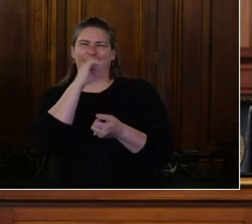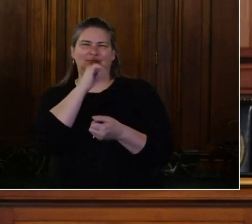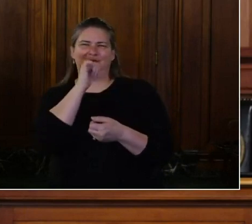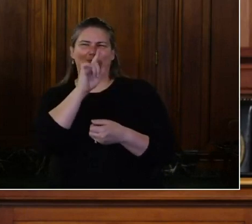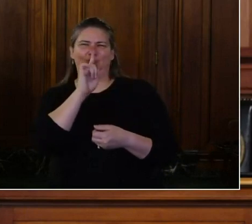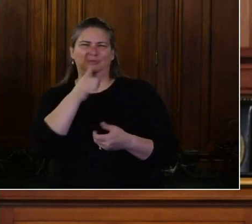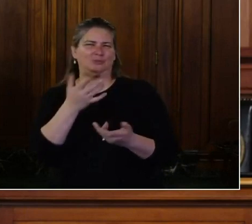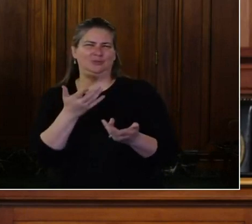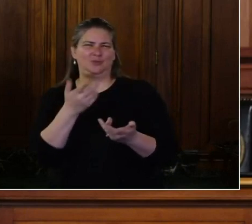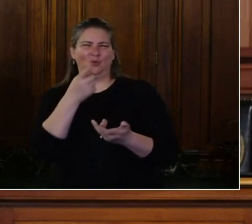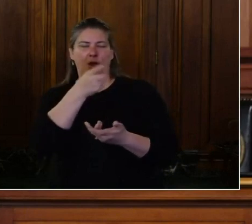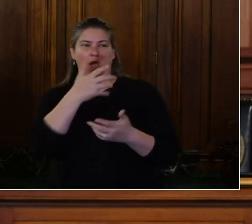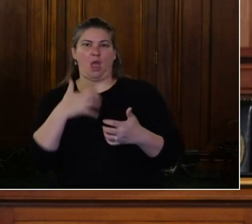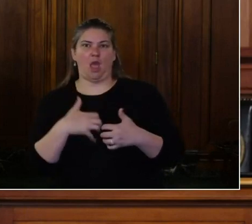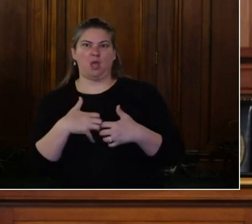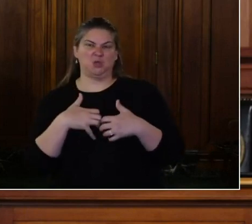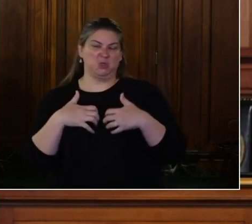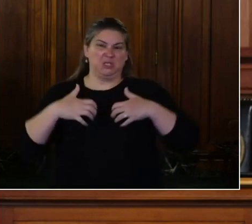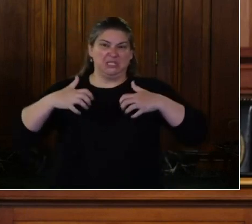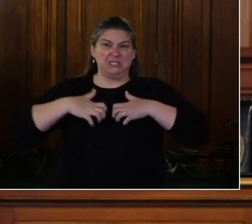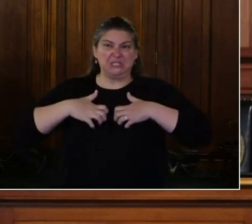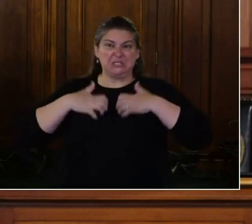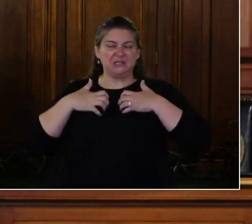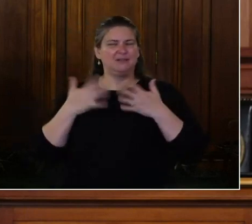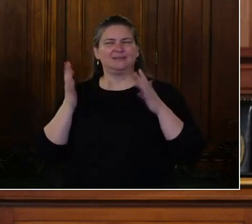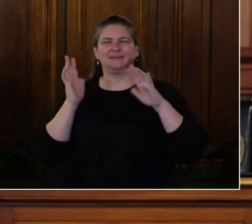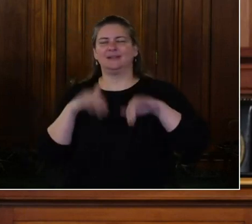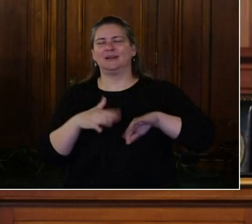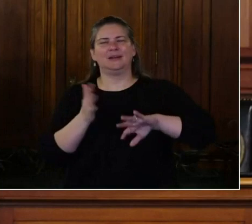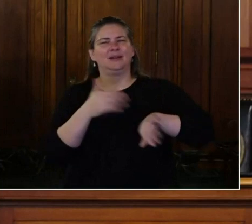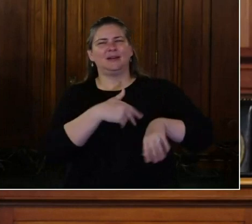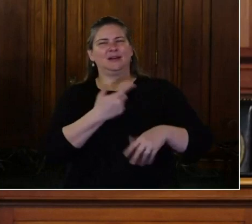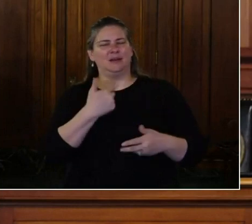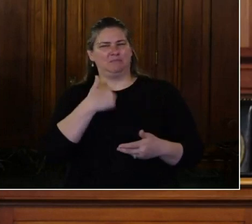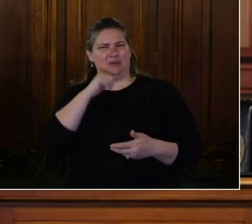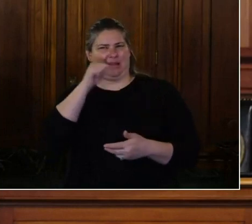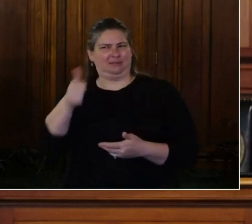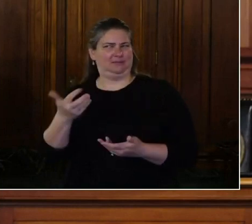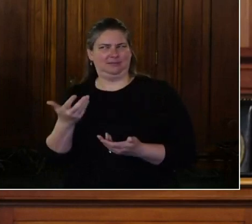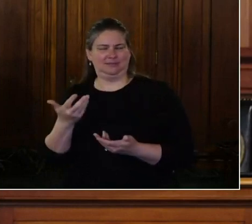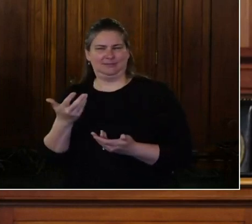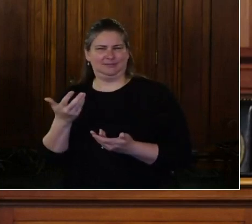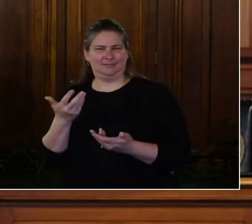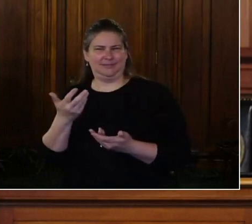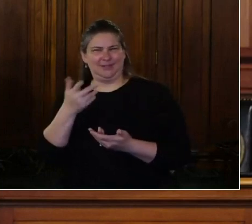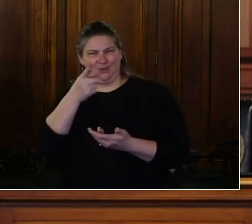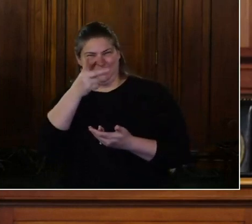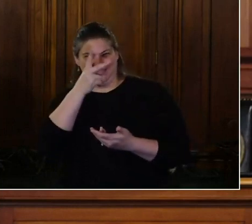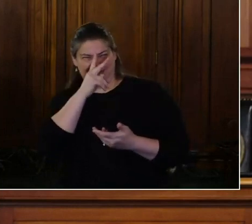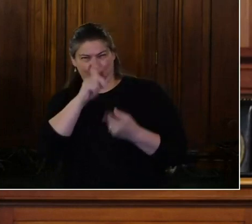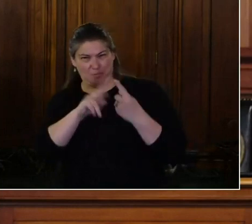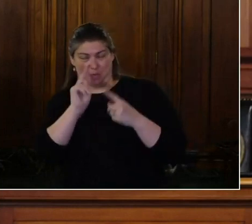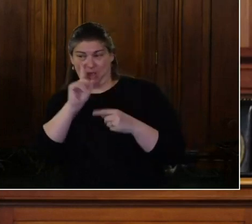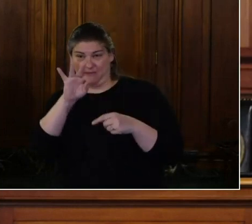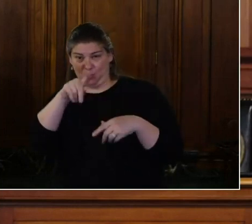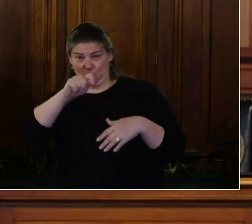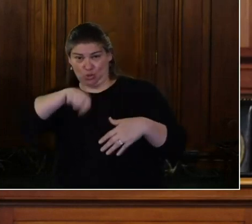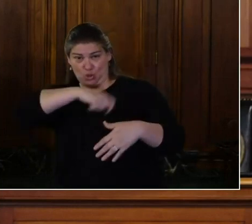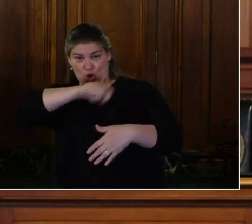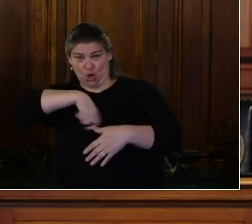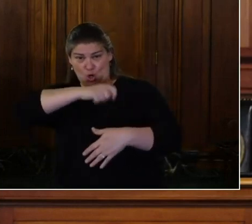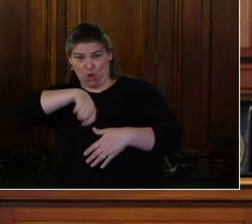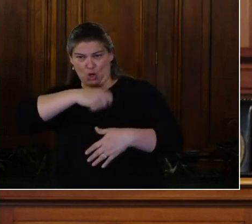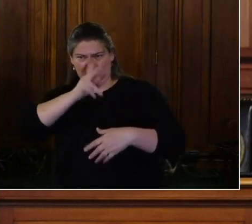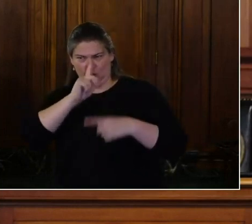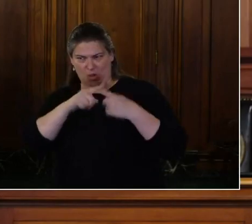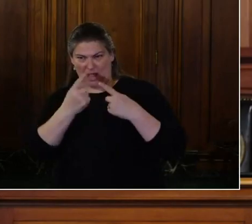the anger. We ought to be better than this, and to be doing it after we've seen what certain people will do when you stir that pot